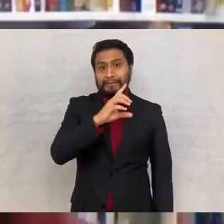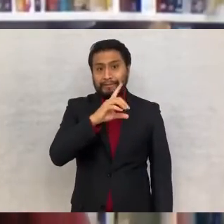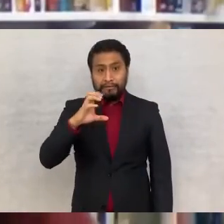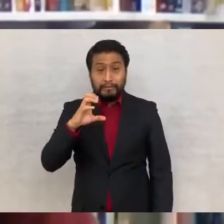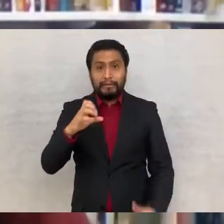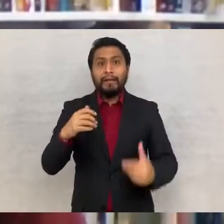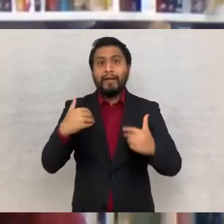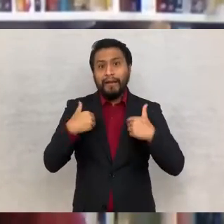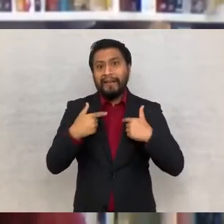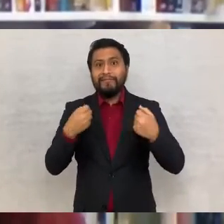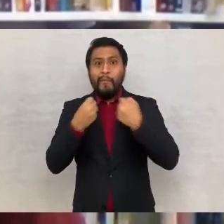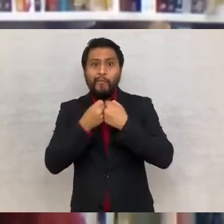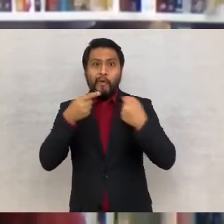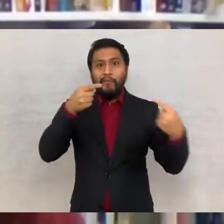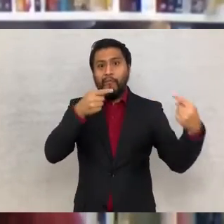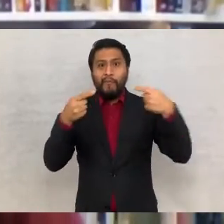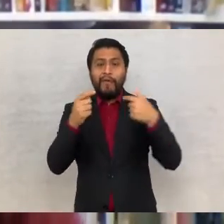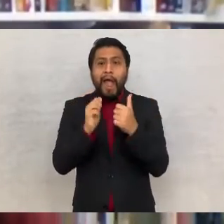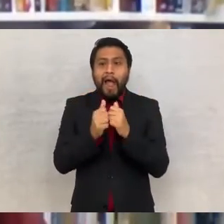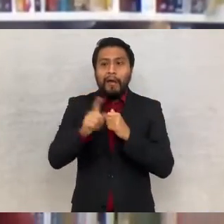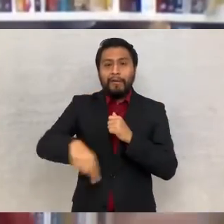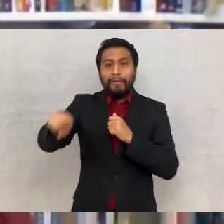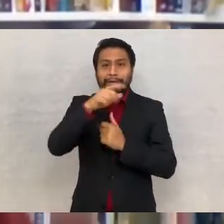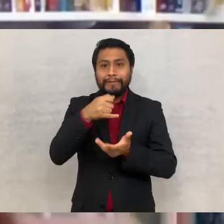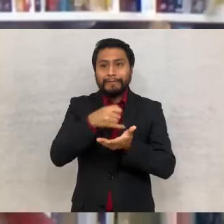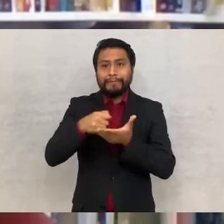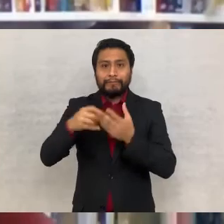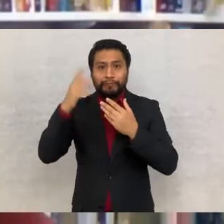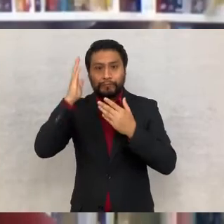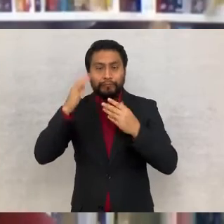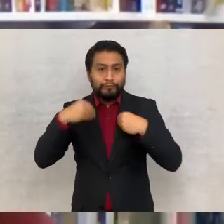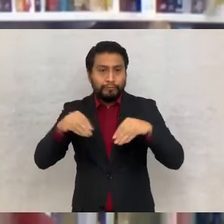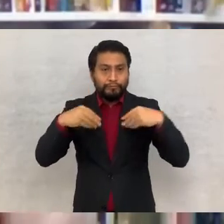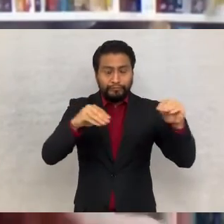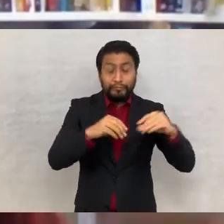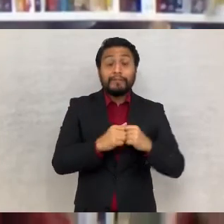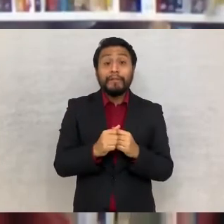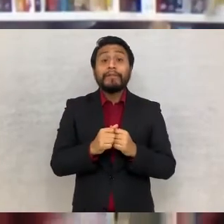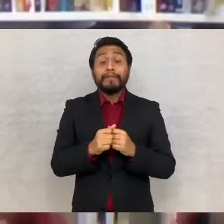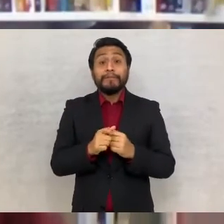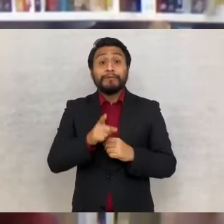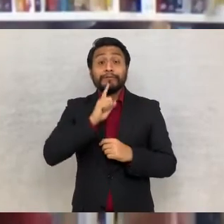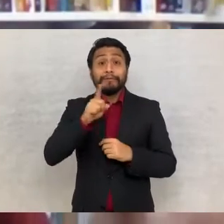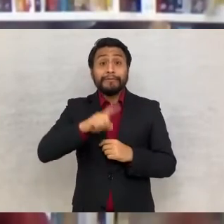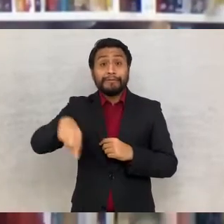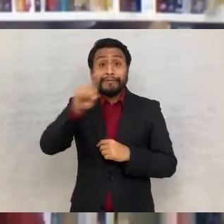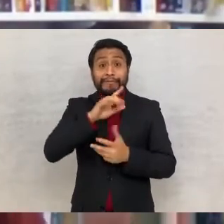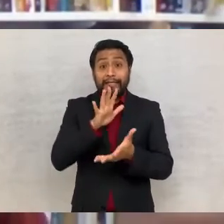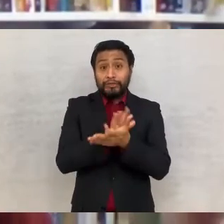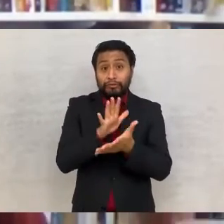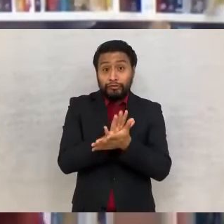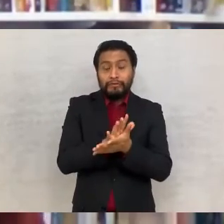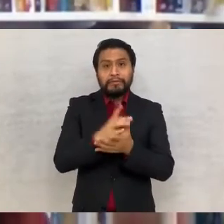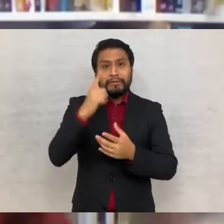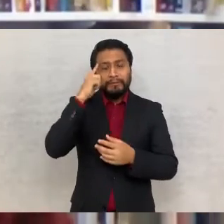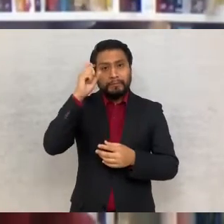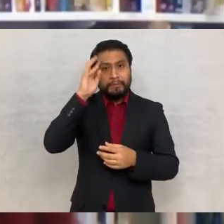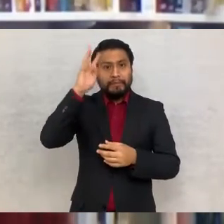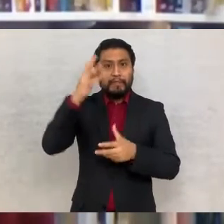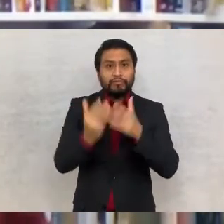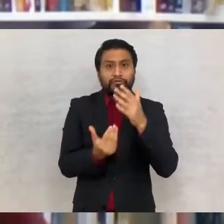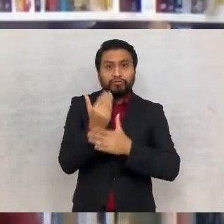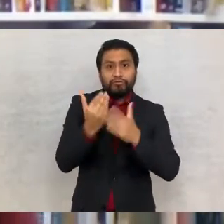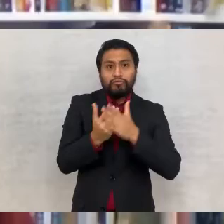Another way eugenics was inserted into society at the end of the 19th century can be found in the scientific answers that arose in response to the